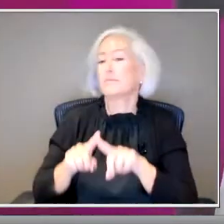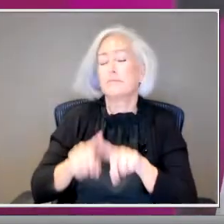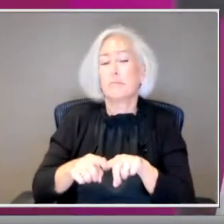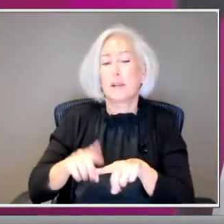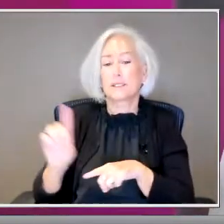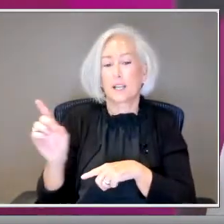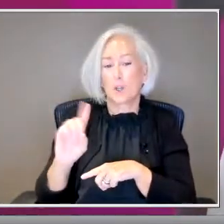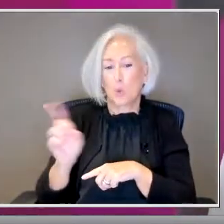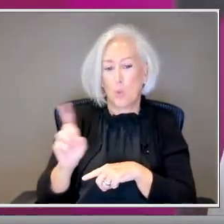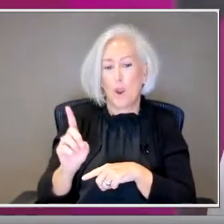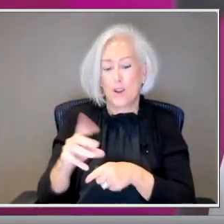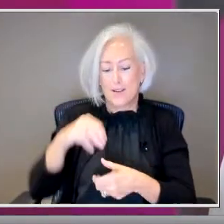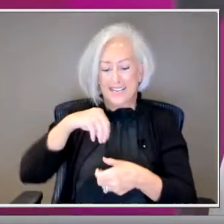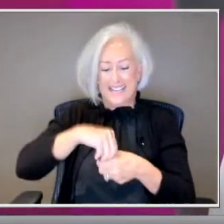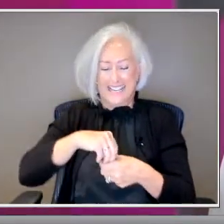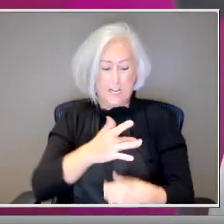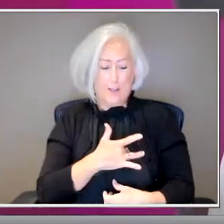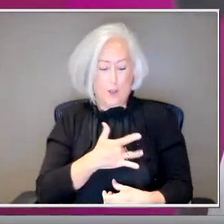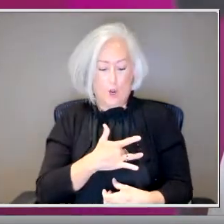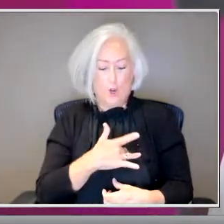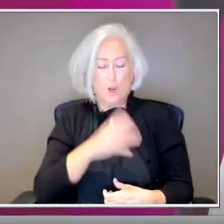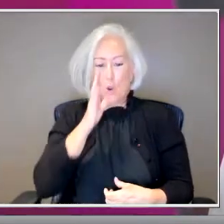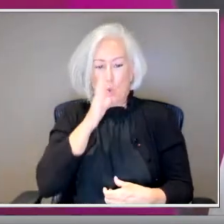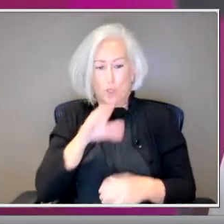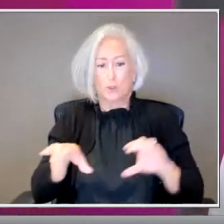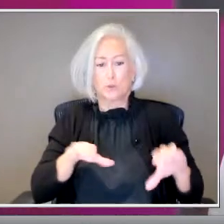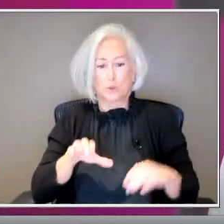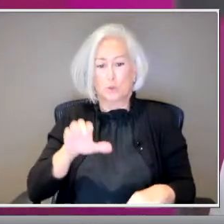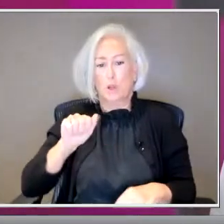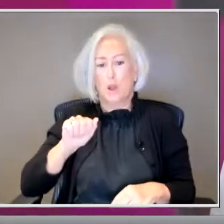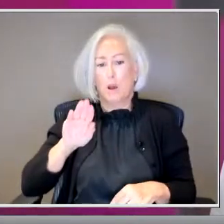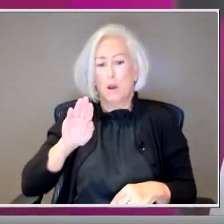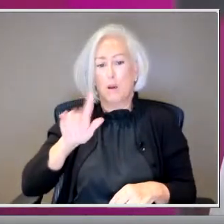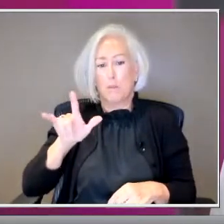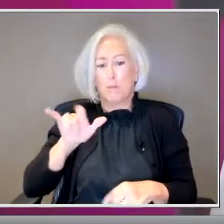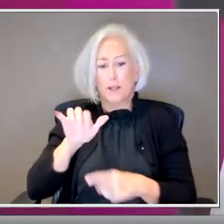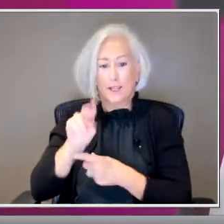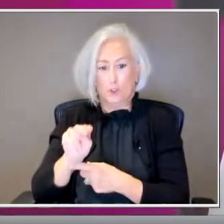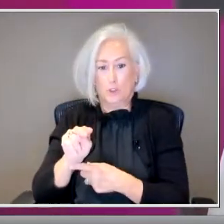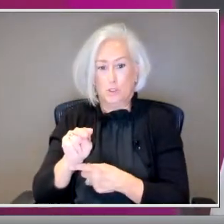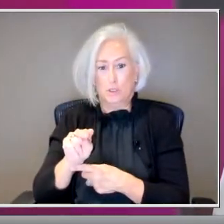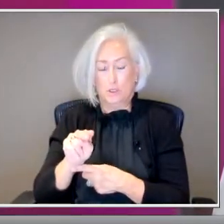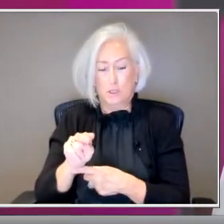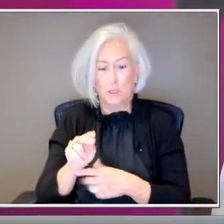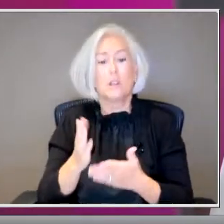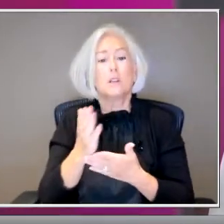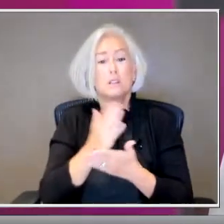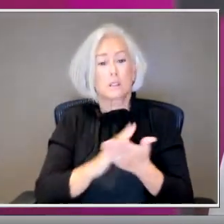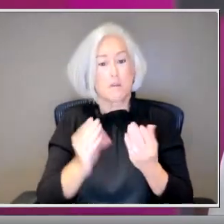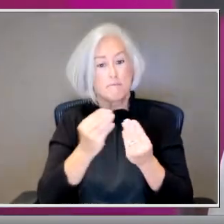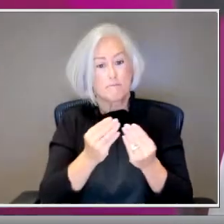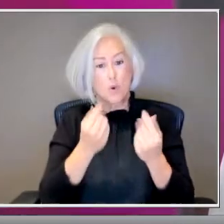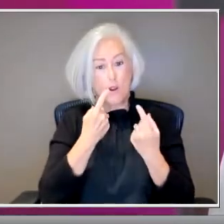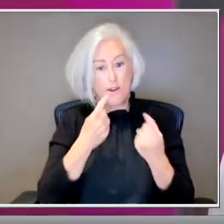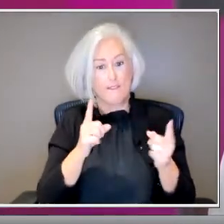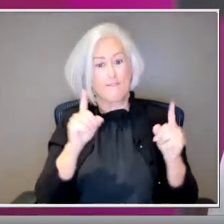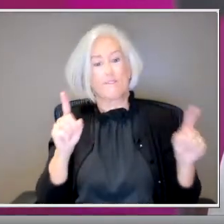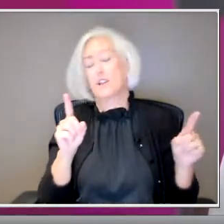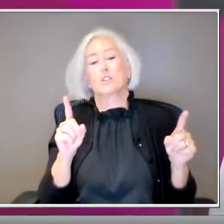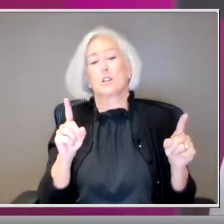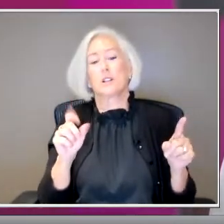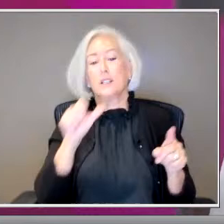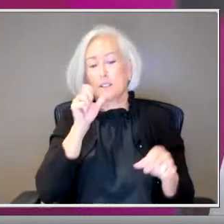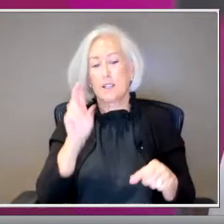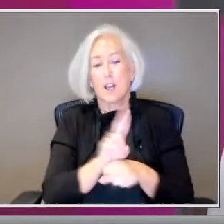the heart we're planning to do the ablation procedure. There's some areas that it's probably more efficient and potentially safer not to use the stereotaxis or